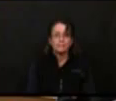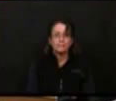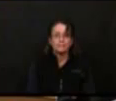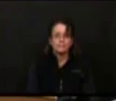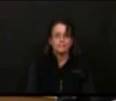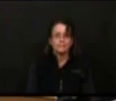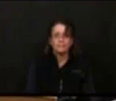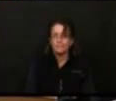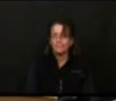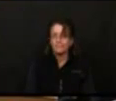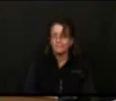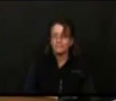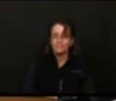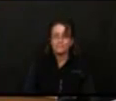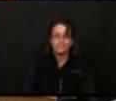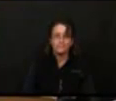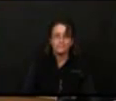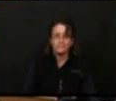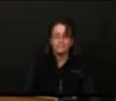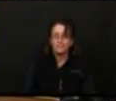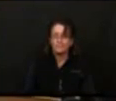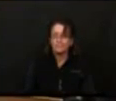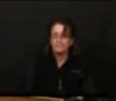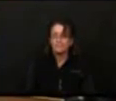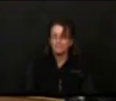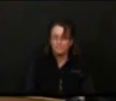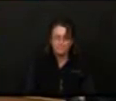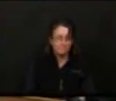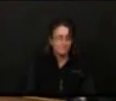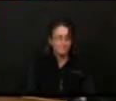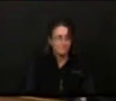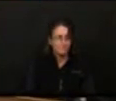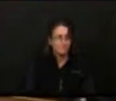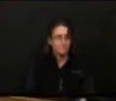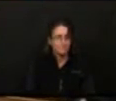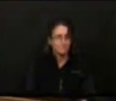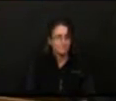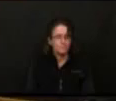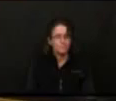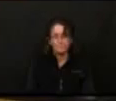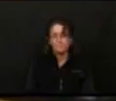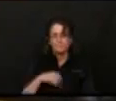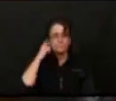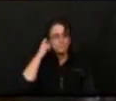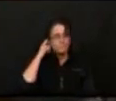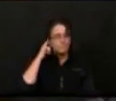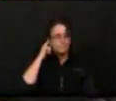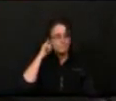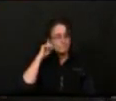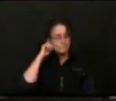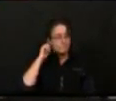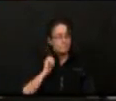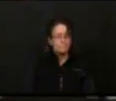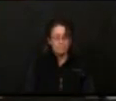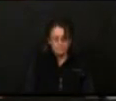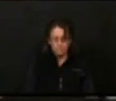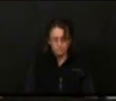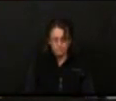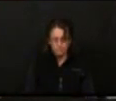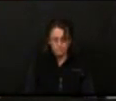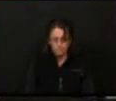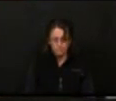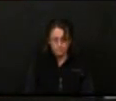I think what we'll do is I'm just going to start by providing a brief overview